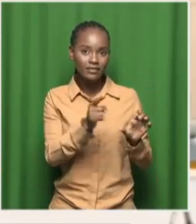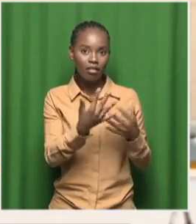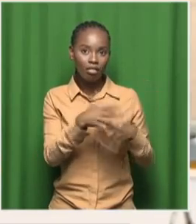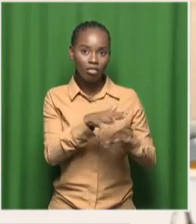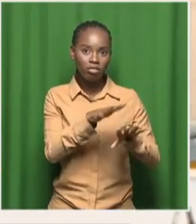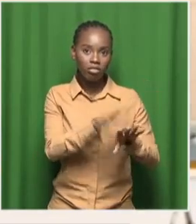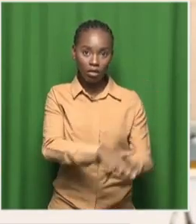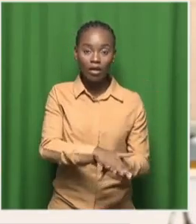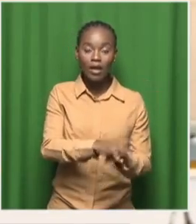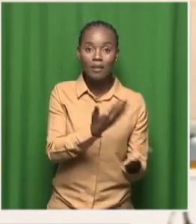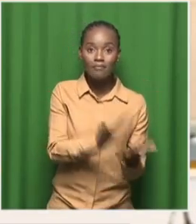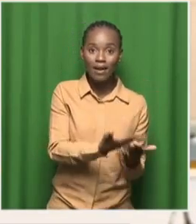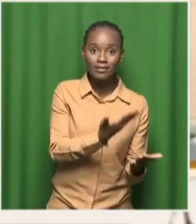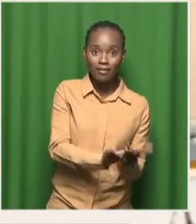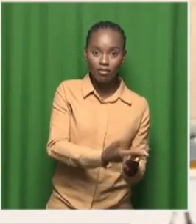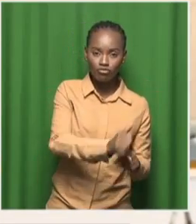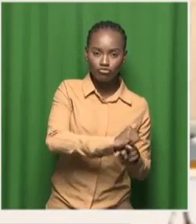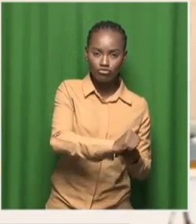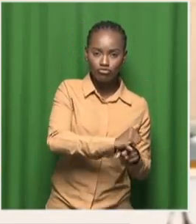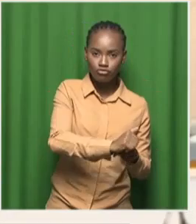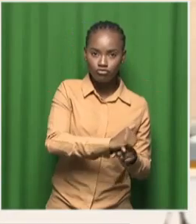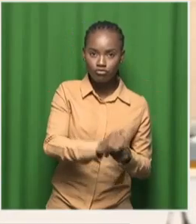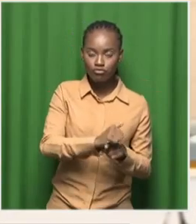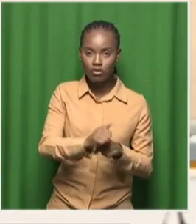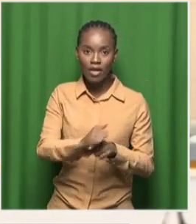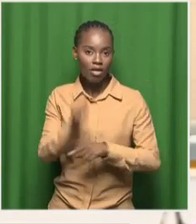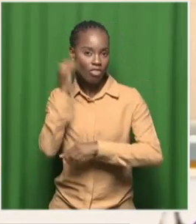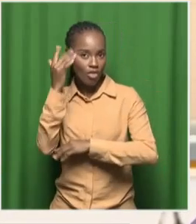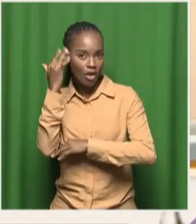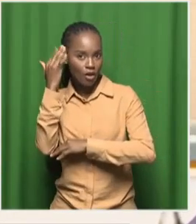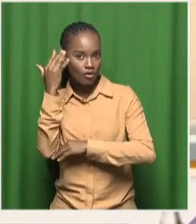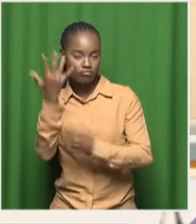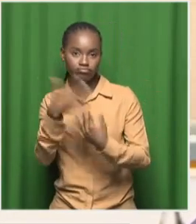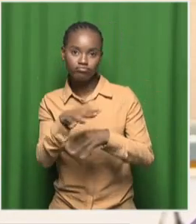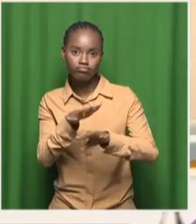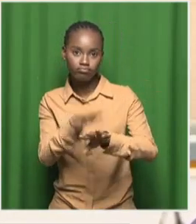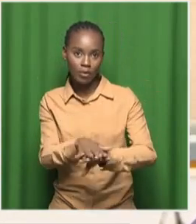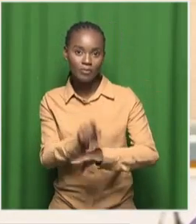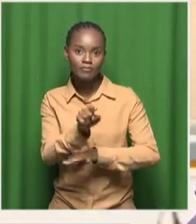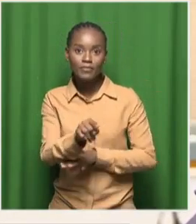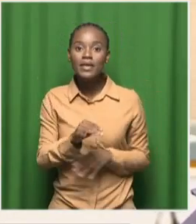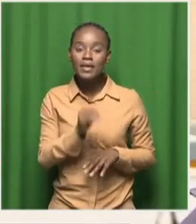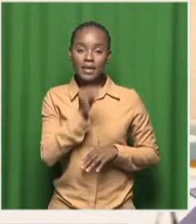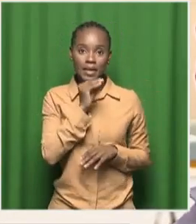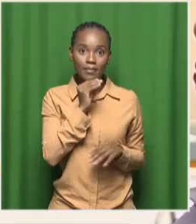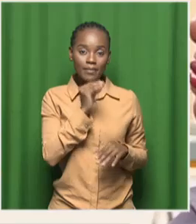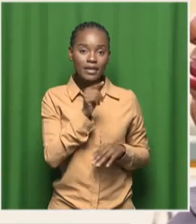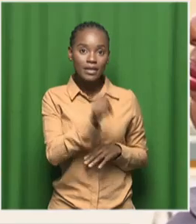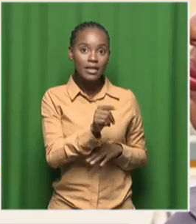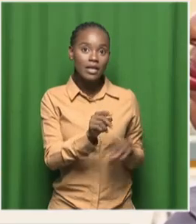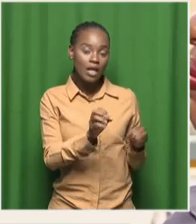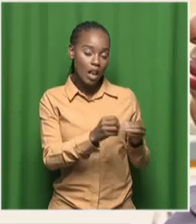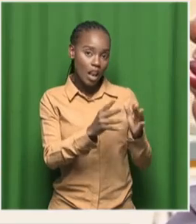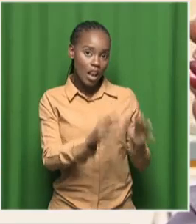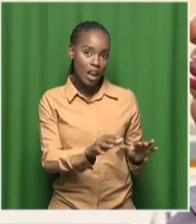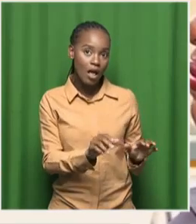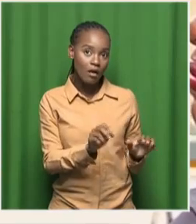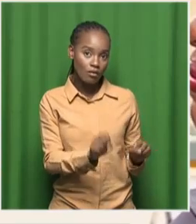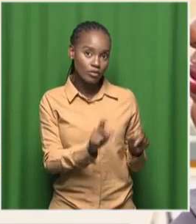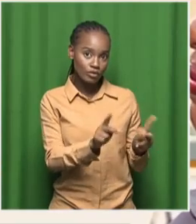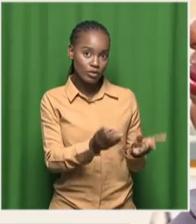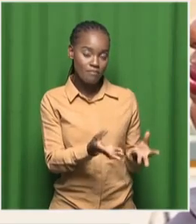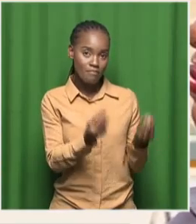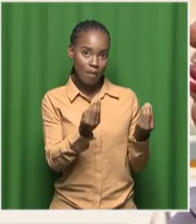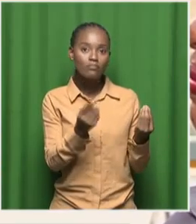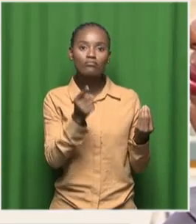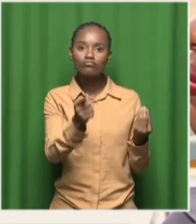students an opportunity to go, work in industry. Last year the President gave us the challenge of